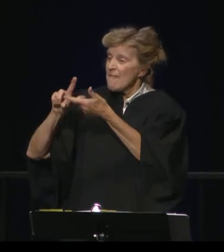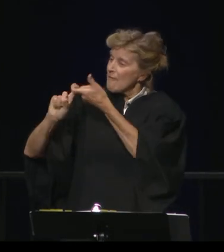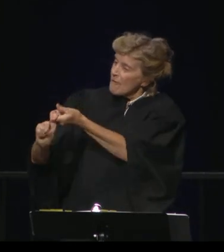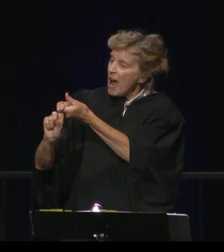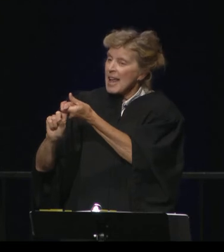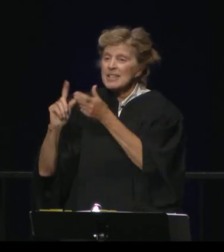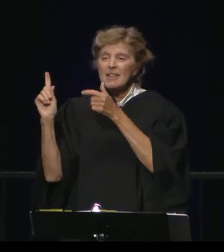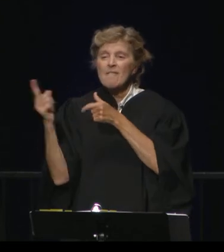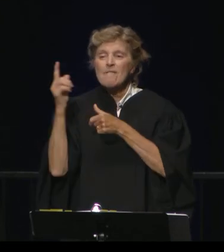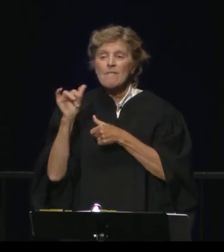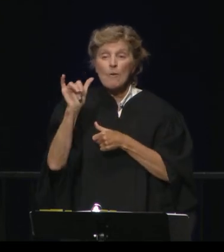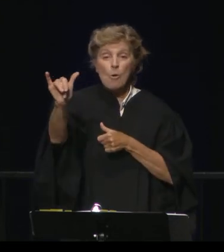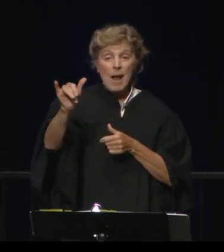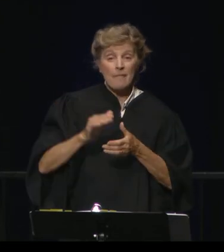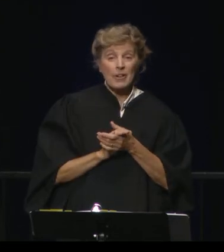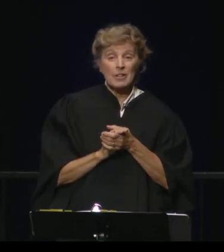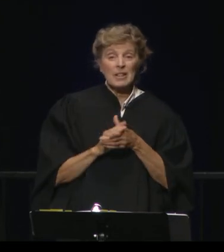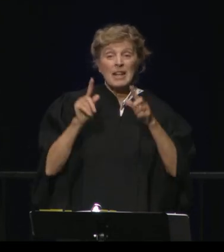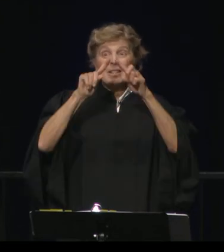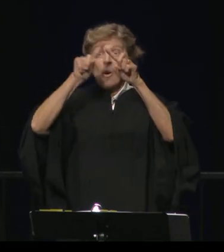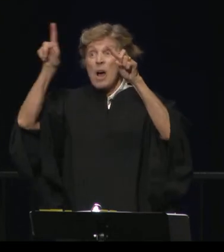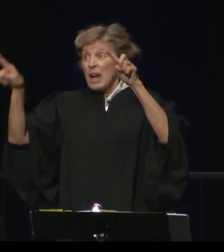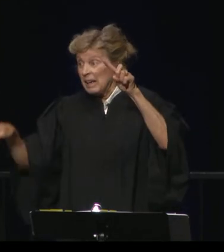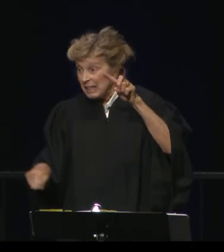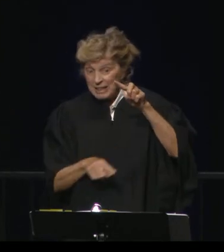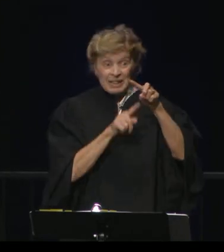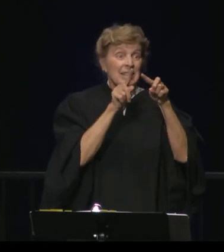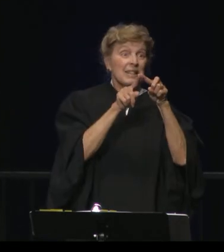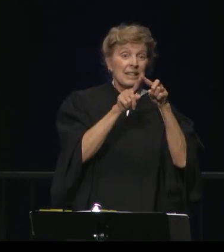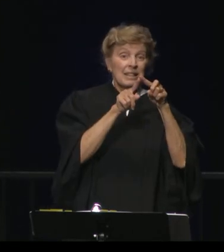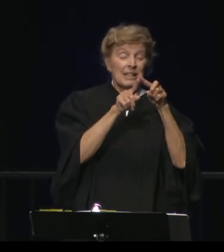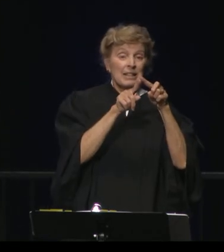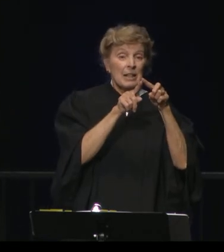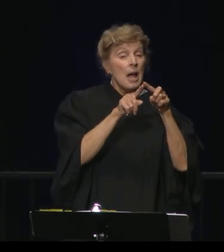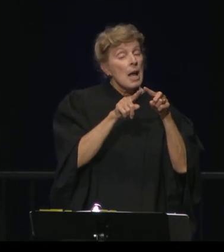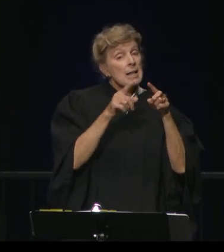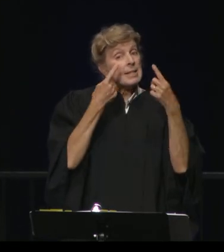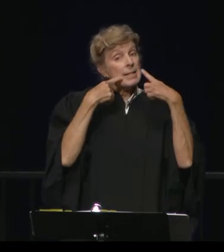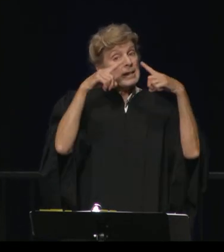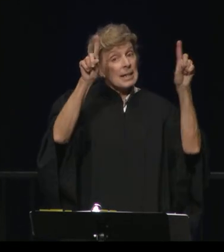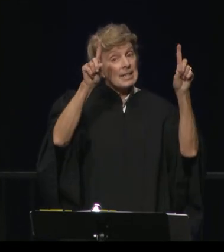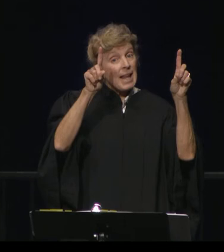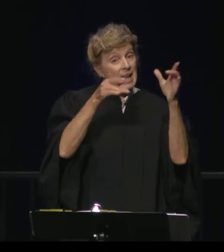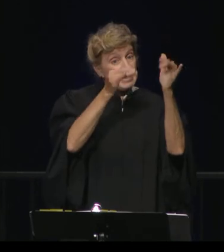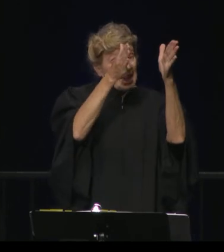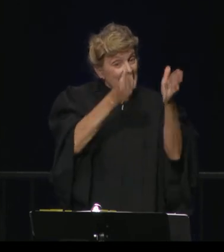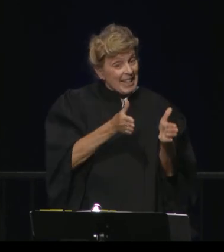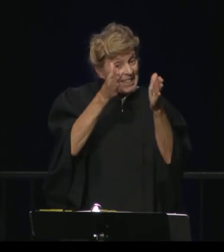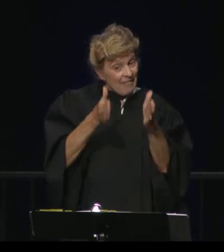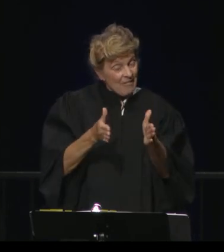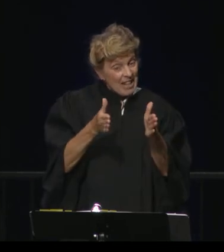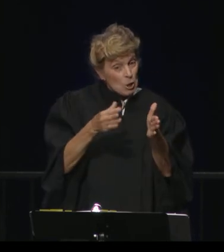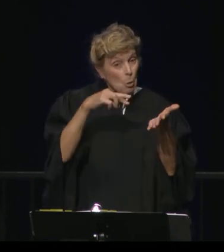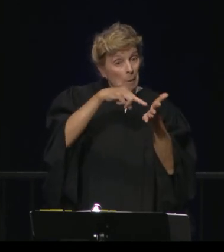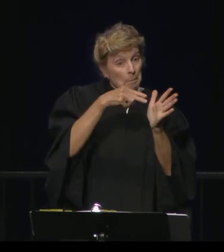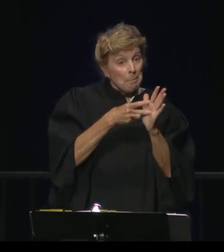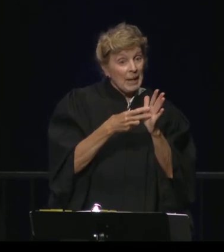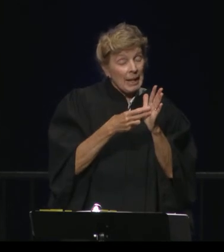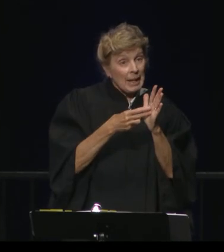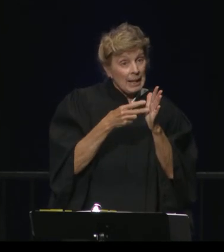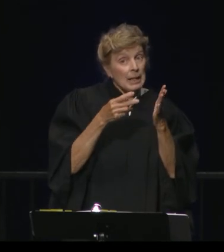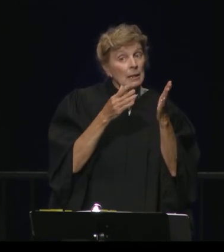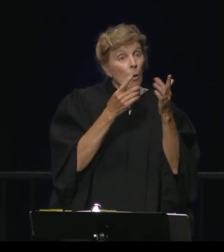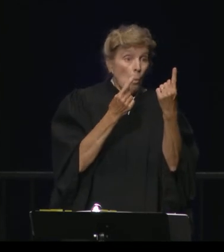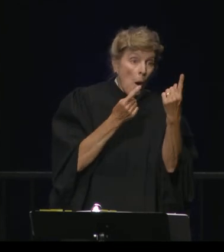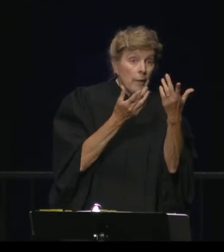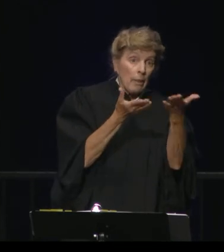us full circle. While we may find success as individuals, as a society, we depend